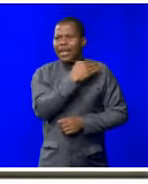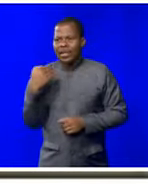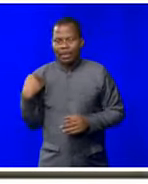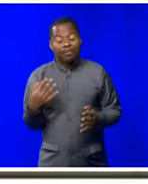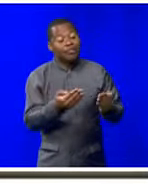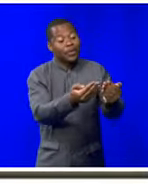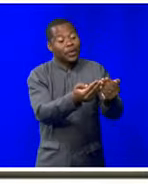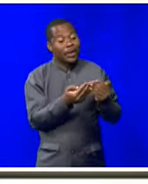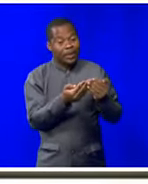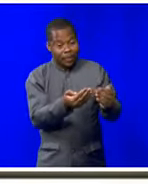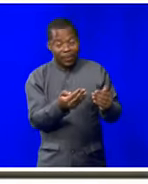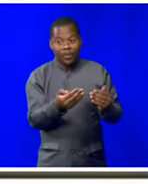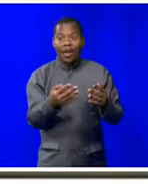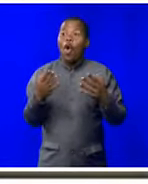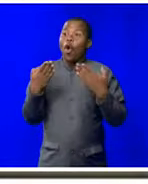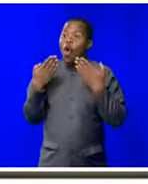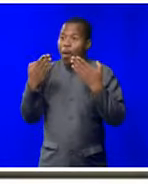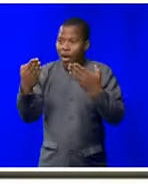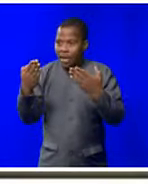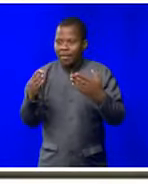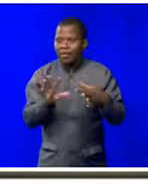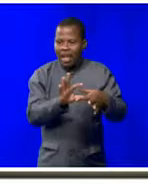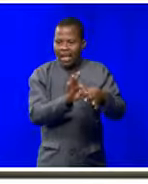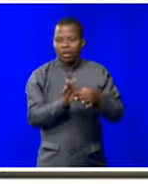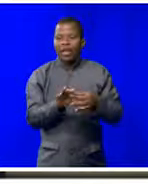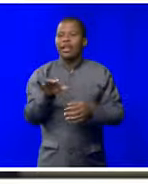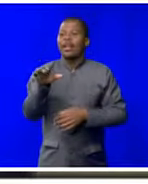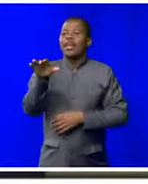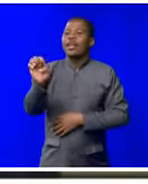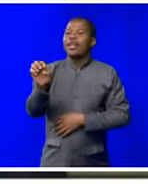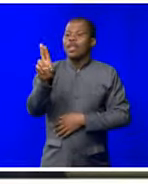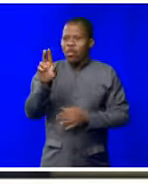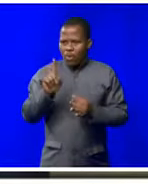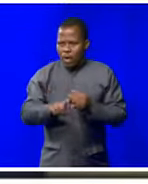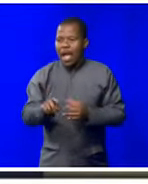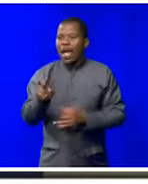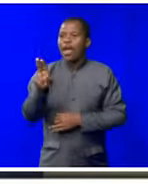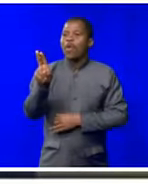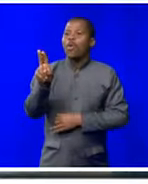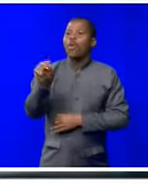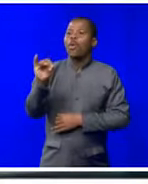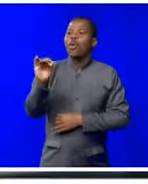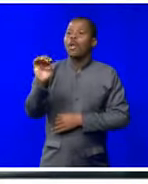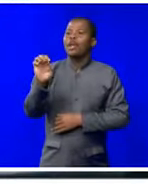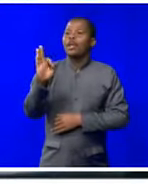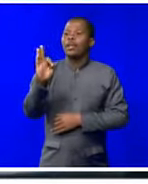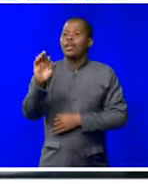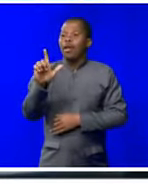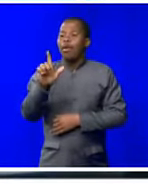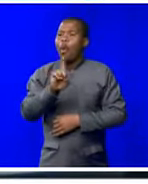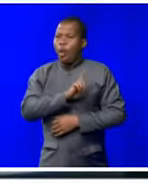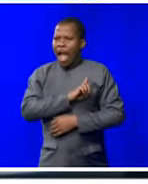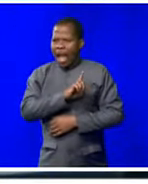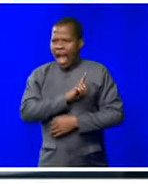the Ministry of Education, European Union and UNICEF as it yields positive results.